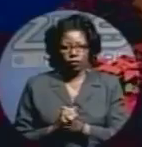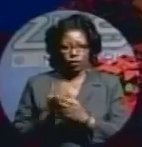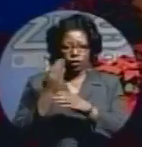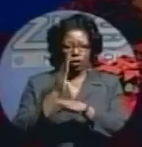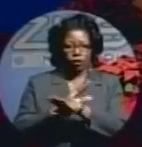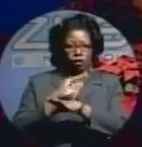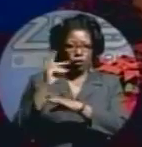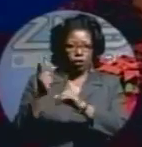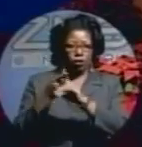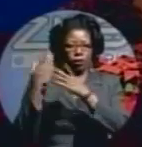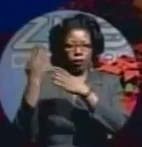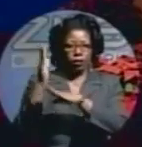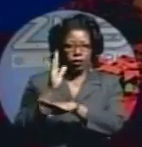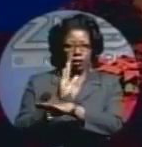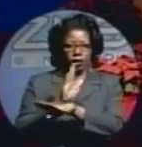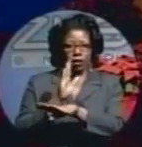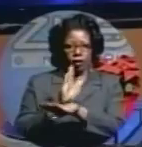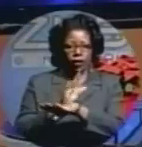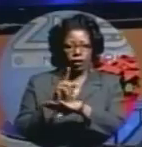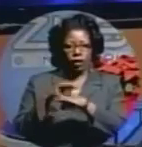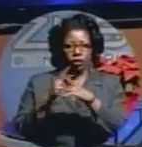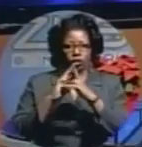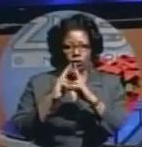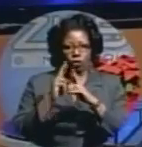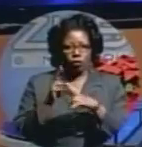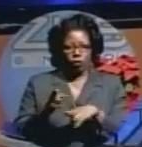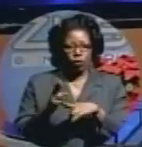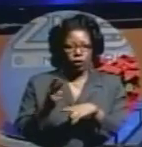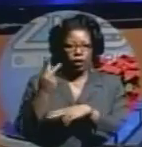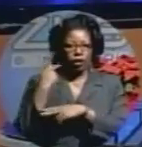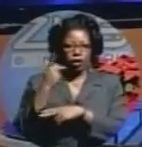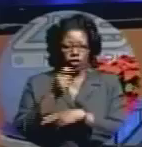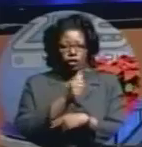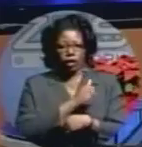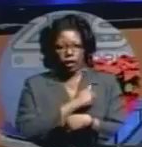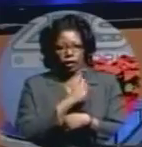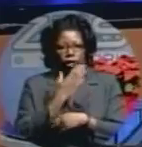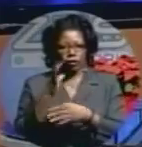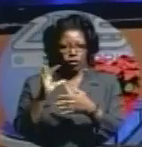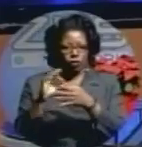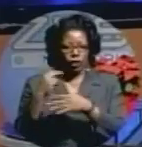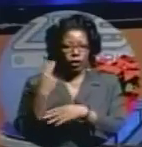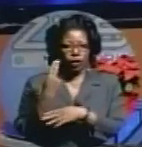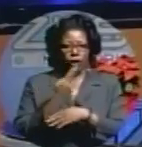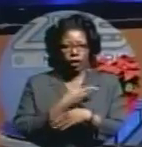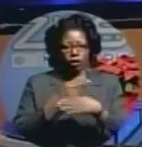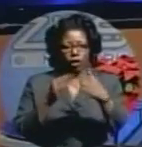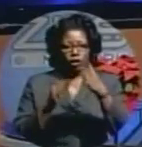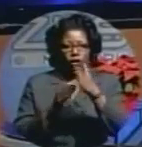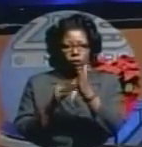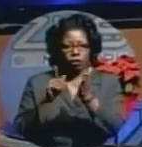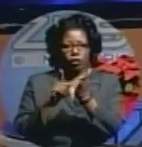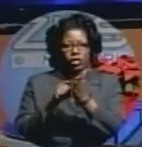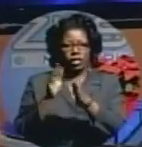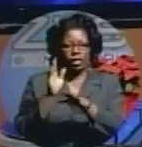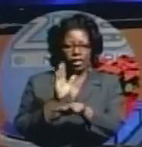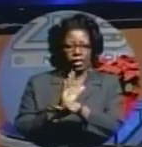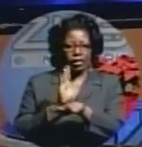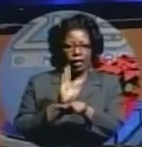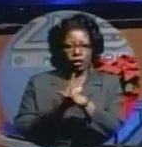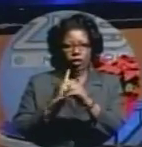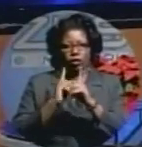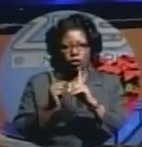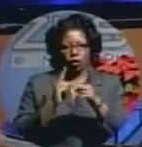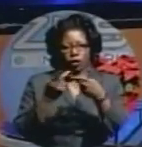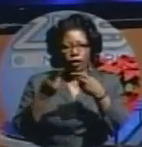Good evening and welcome to the Bahamas Tonight, the National Report. I'm Keishla Adderley. Thanks for joining us. Topping the news tonight, initial